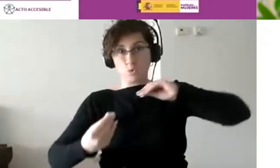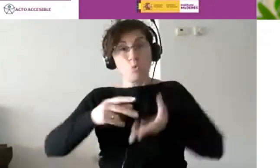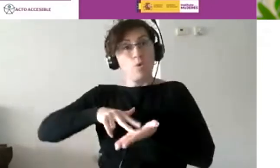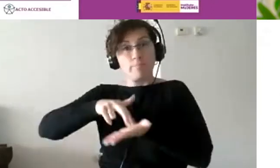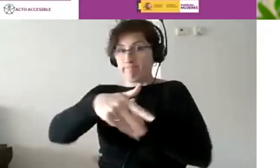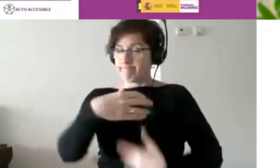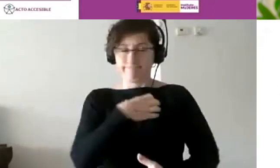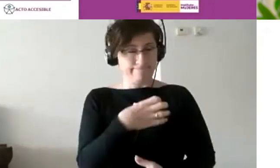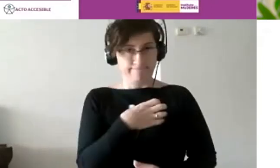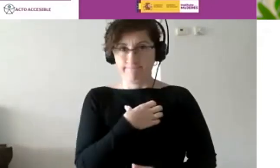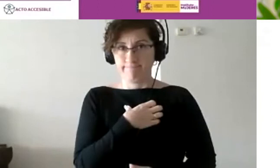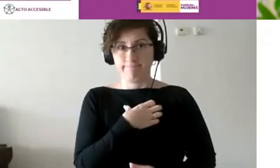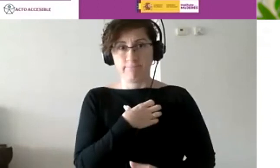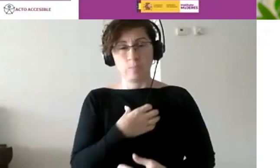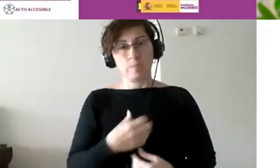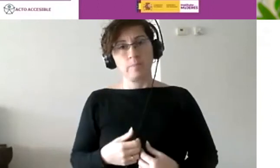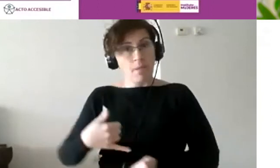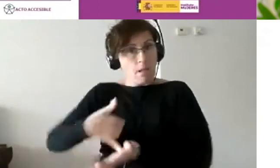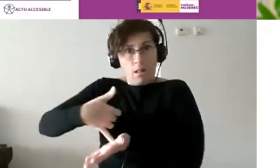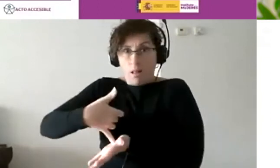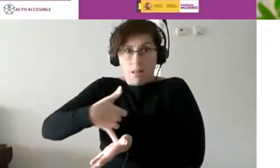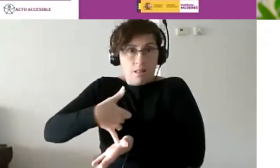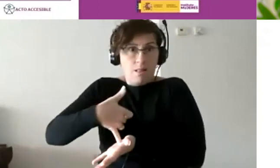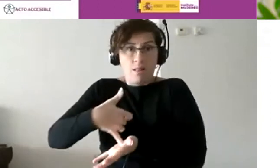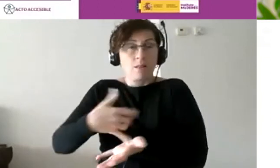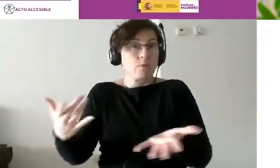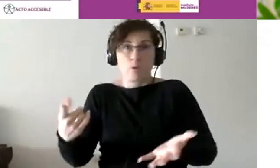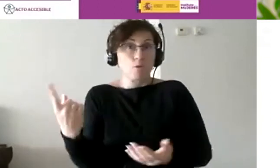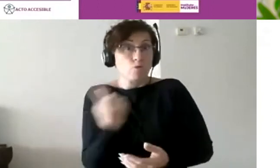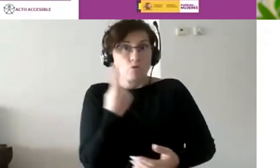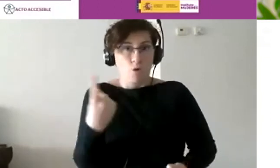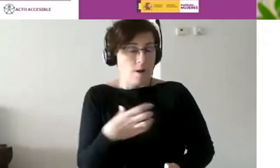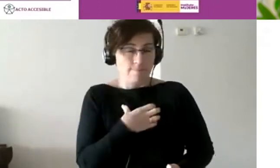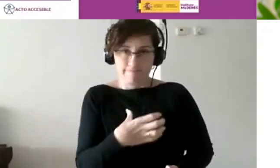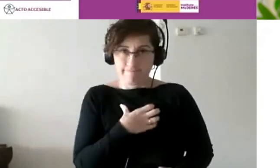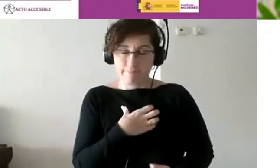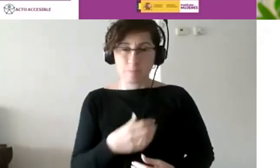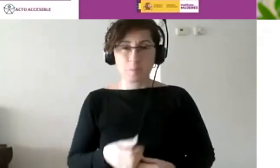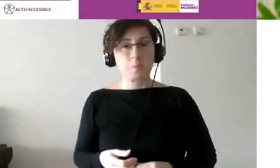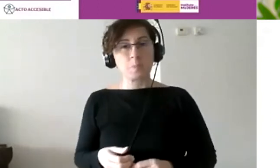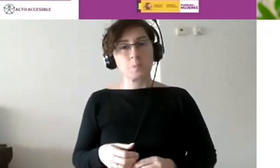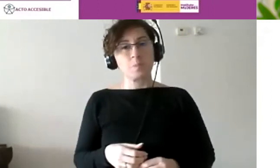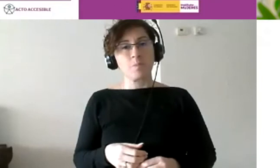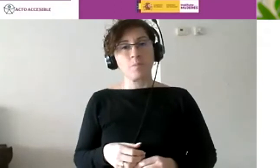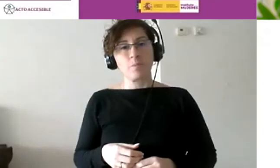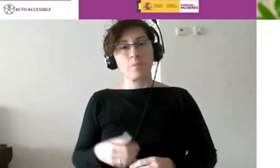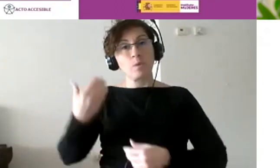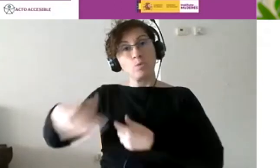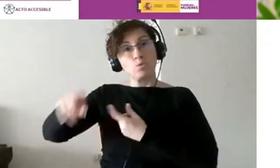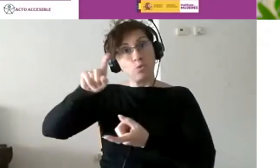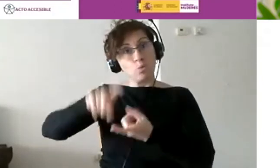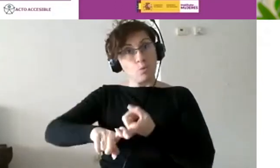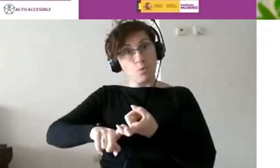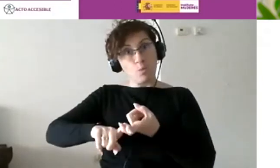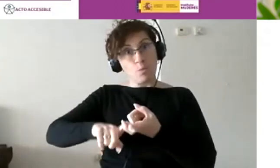manage herself. She has a wonderful husband. Her husband does everything to help her.